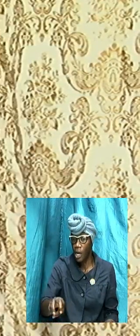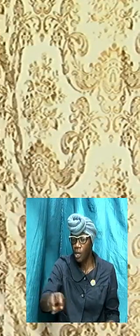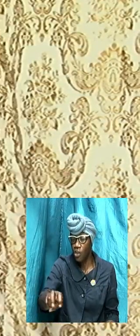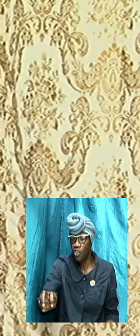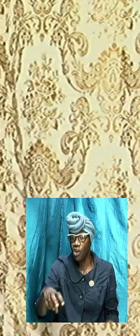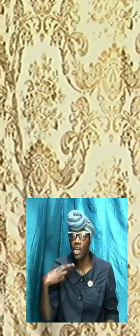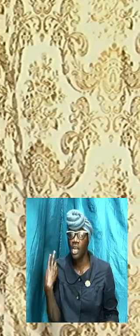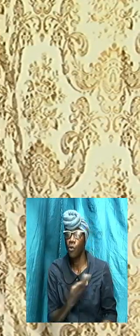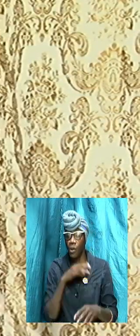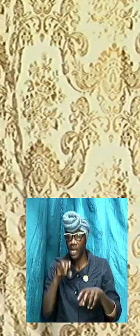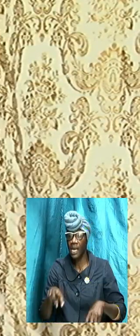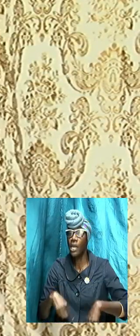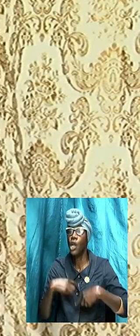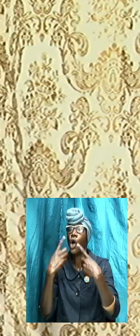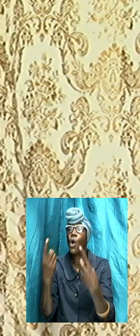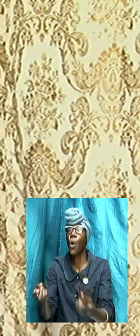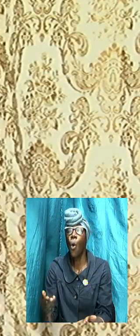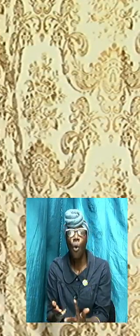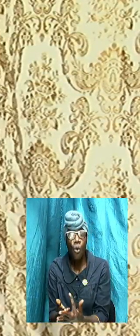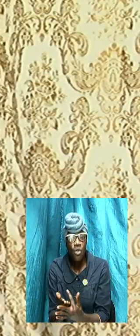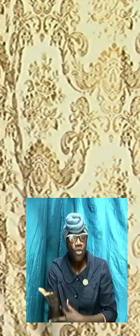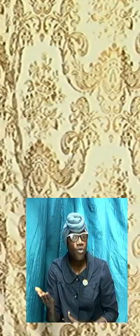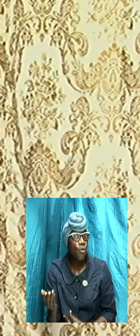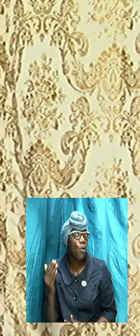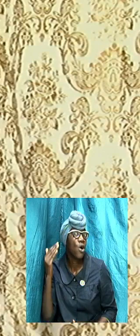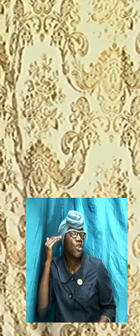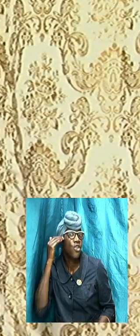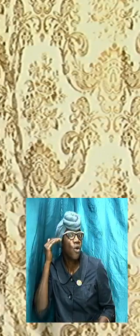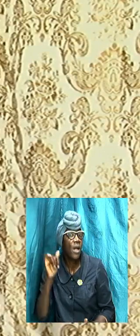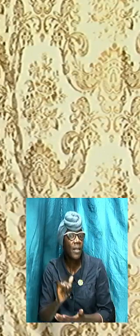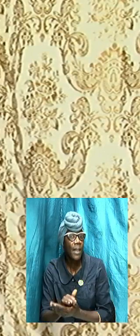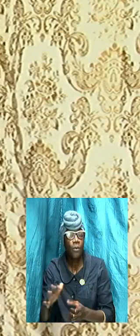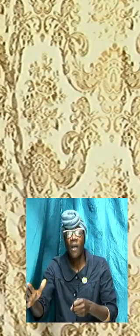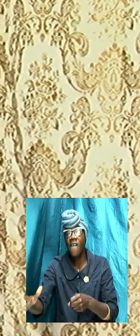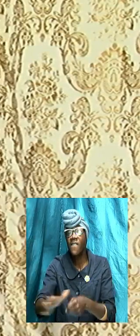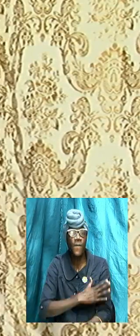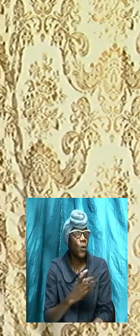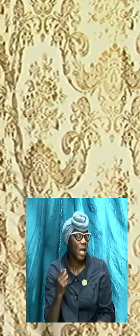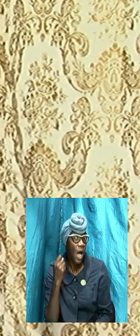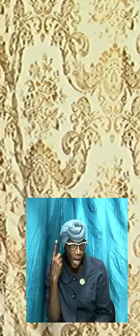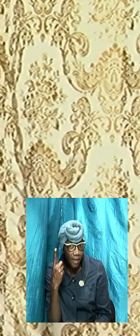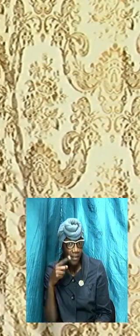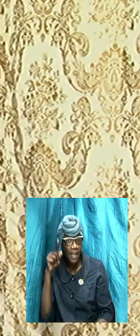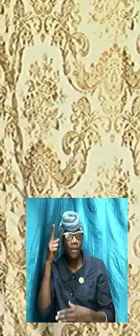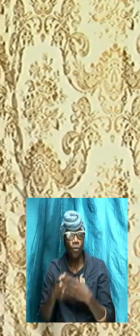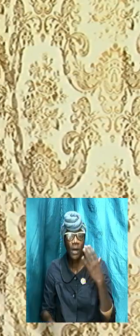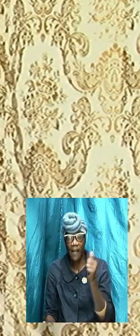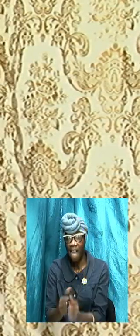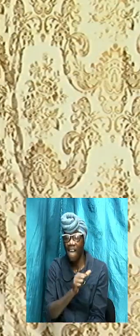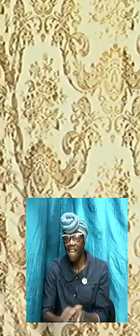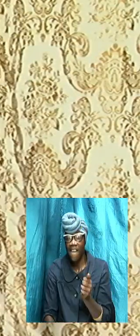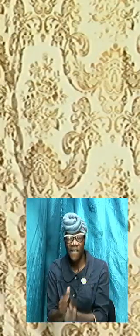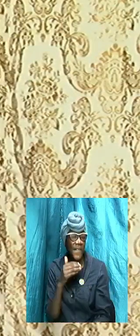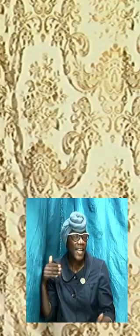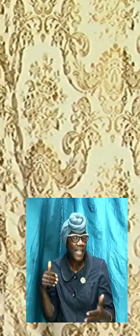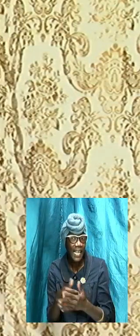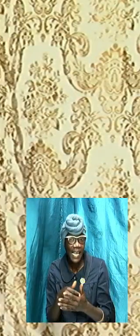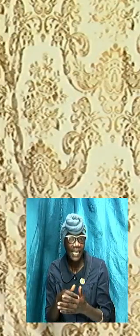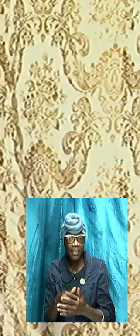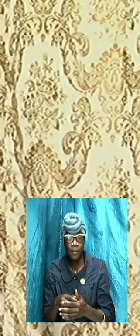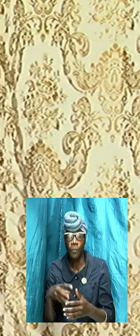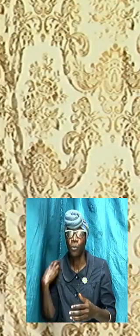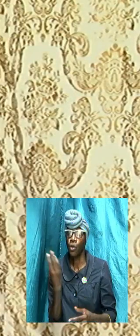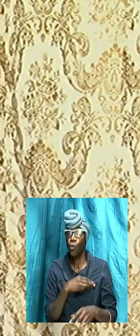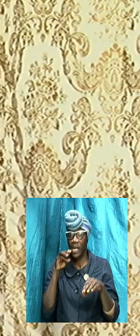go through, amen, knowing that, amen, we are fully aware of what we are fighting against. Praise God. And we can become victorious in